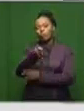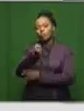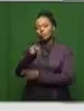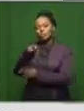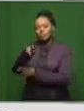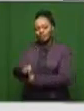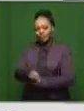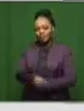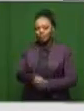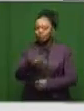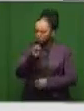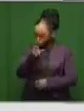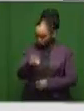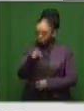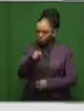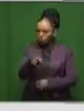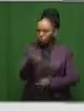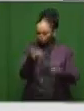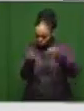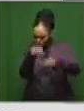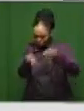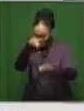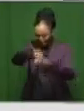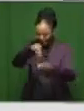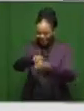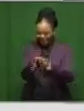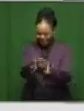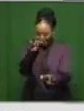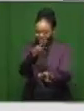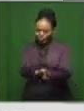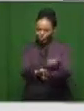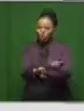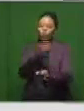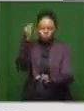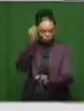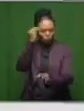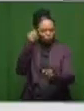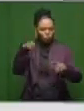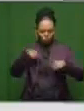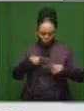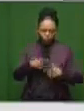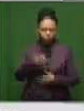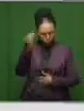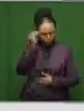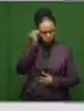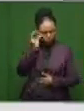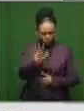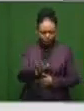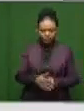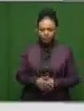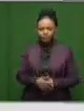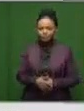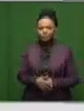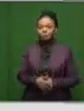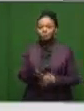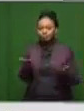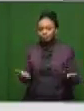vaccines definitely we know what goes into the vaccine vials and in fact this is where SAPRA comes in